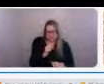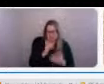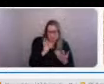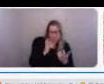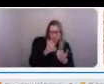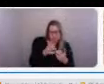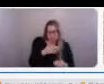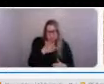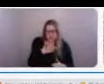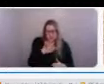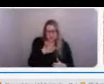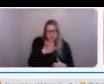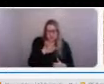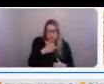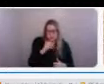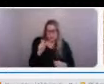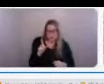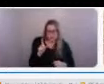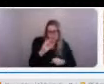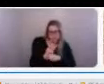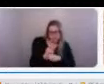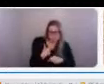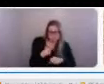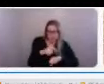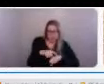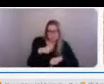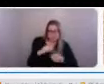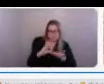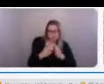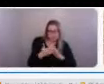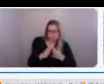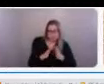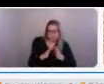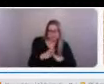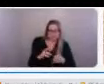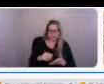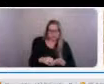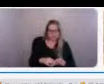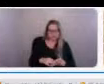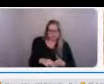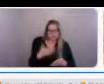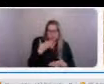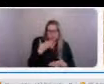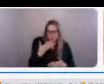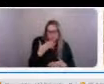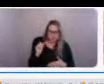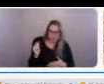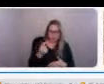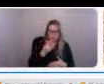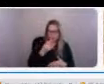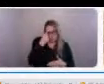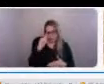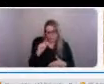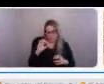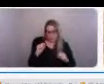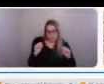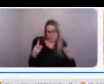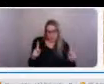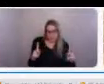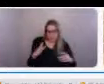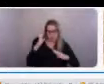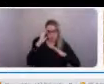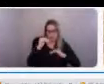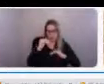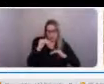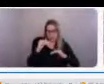me as far as where i spend my time and what my community is again i thank you all for uh for the opportunity and hope you take